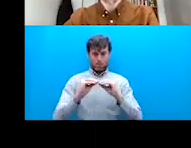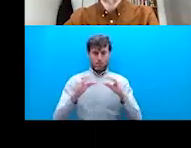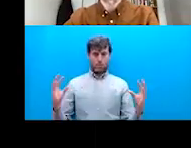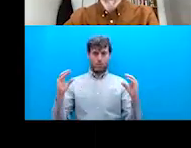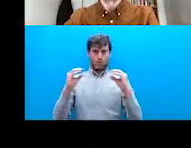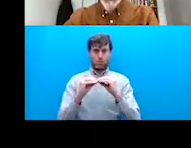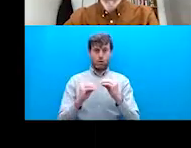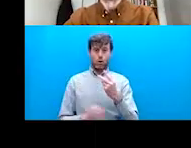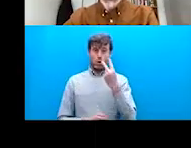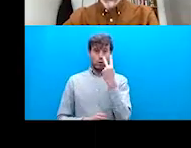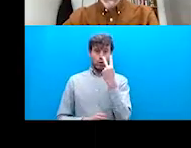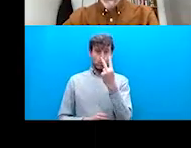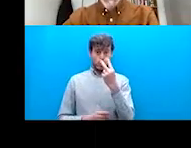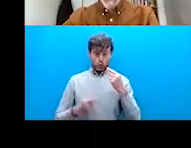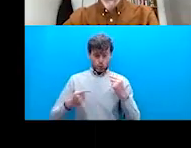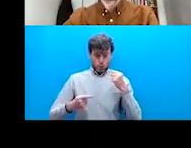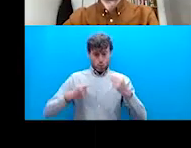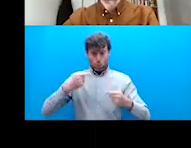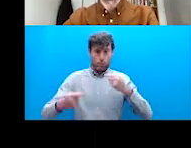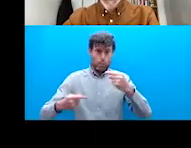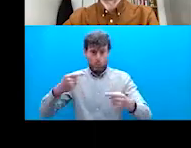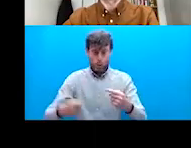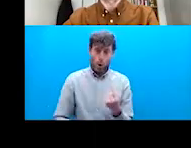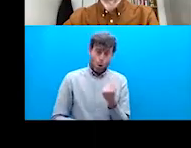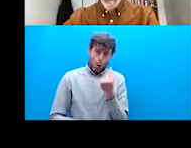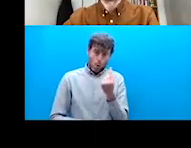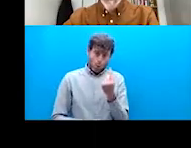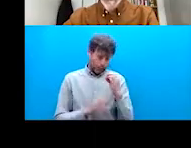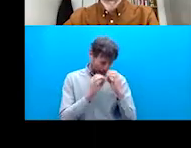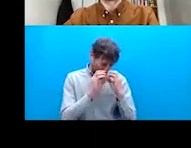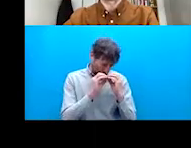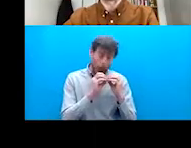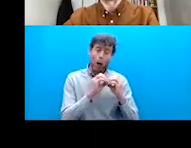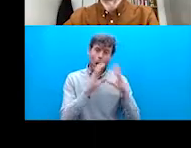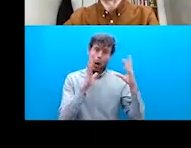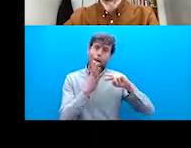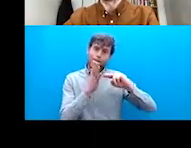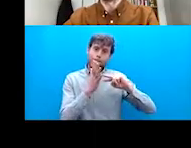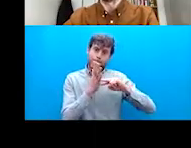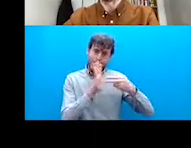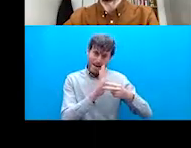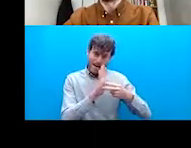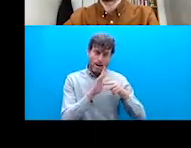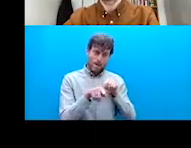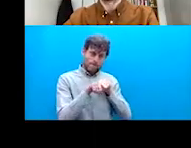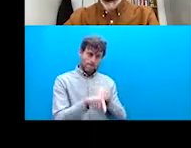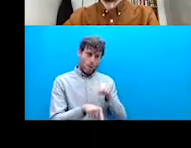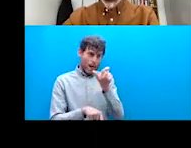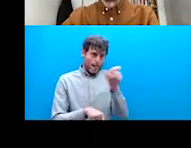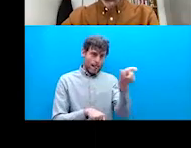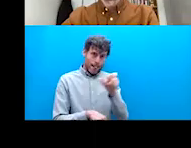one which computes meaning indeed compositionally, so strictly based on lexical or constituent meanings and